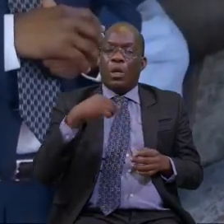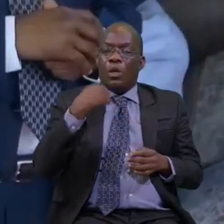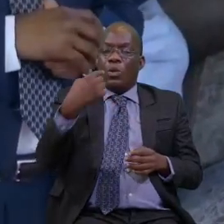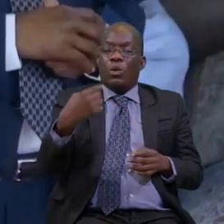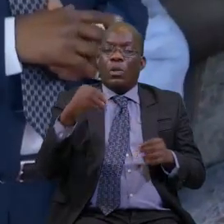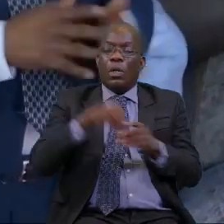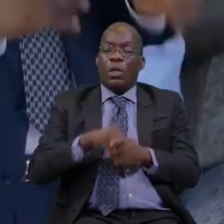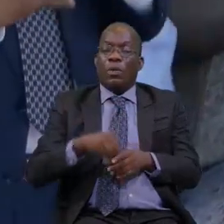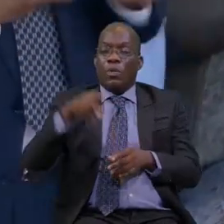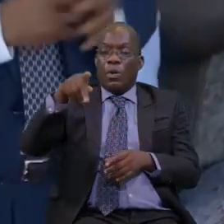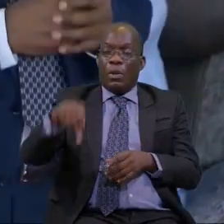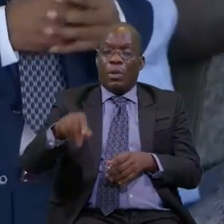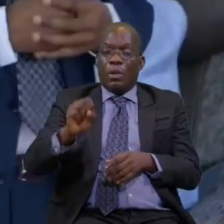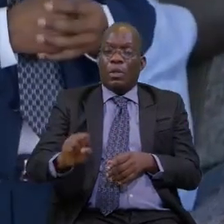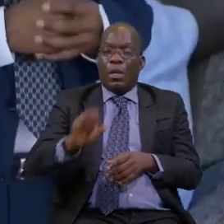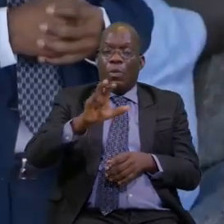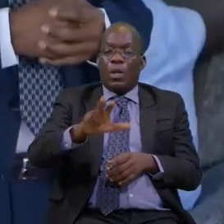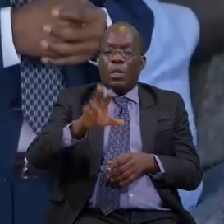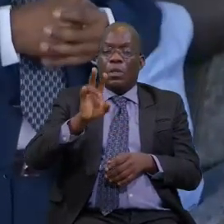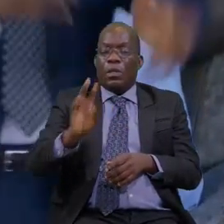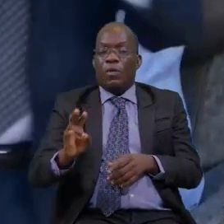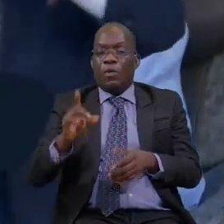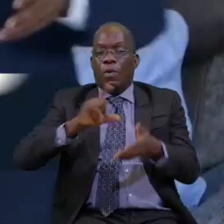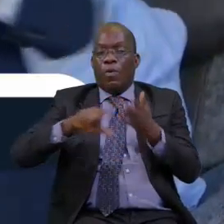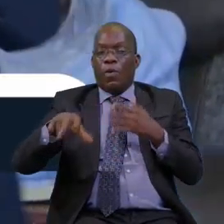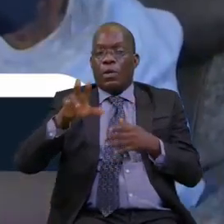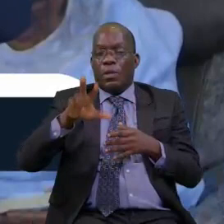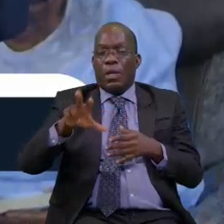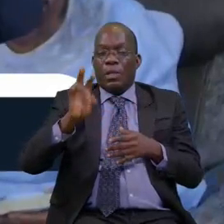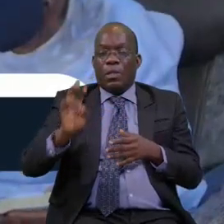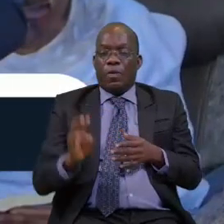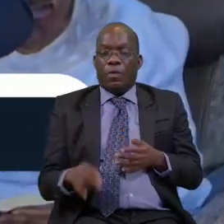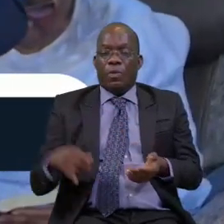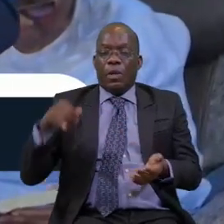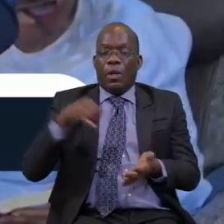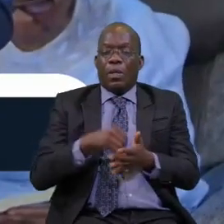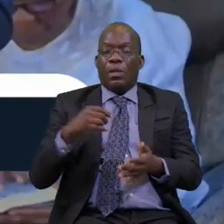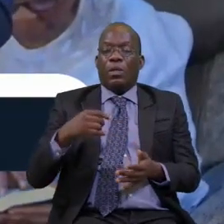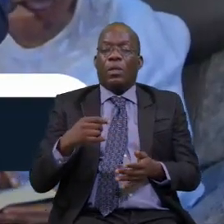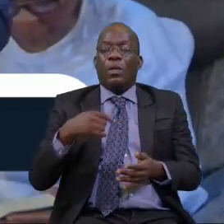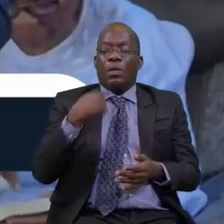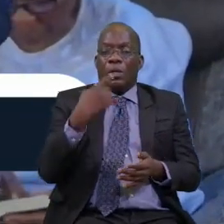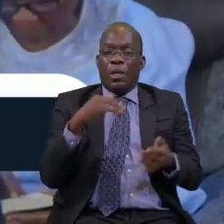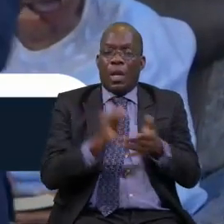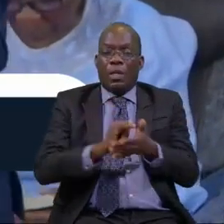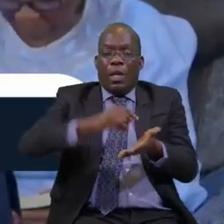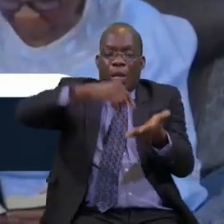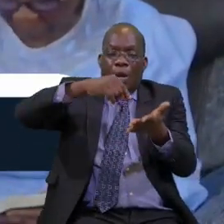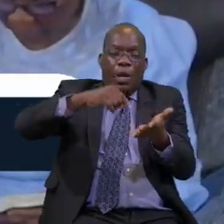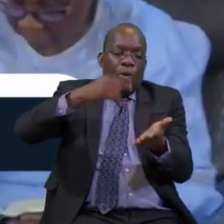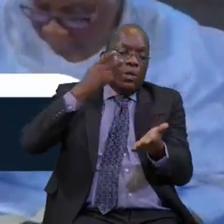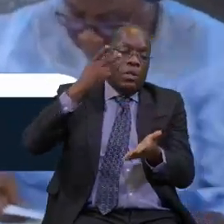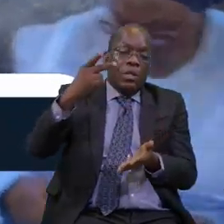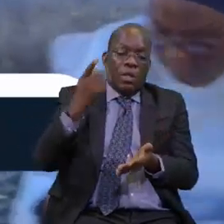37, in verse 37, it says, mark the perfect man. You'll be looking